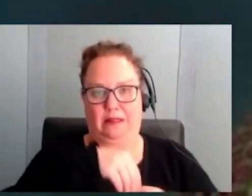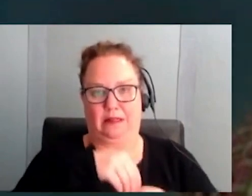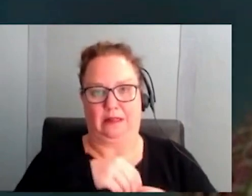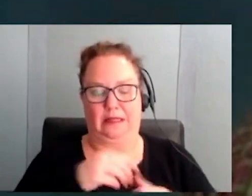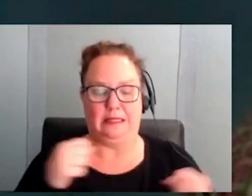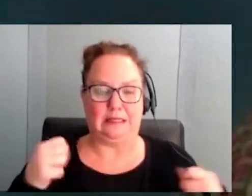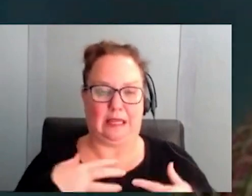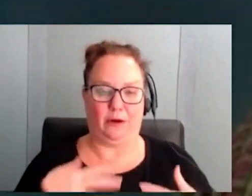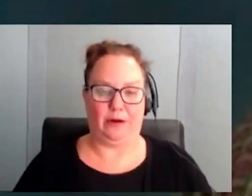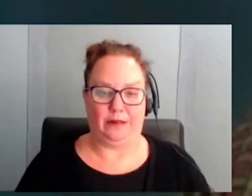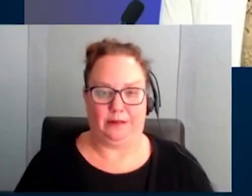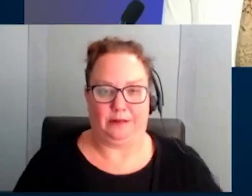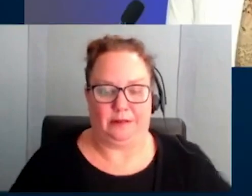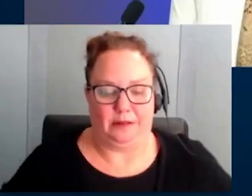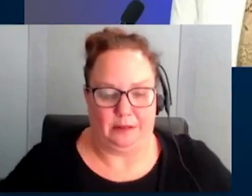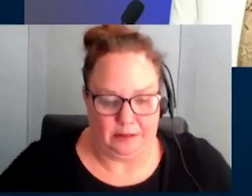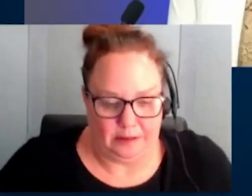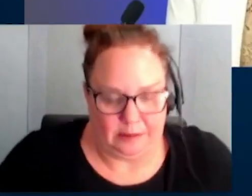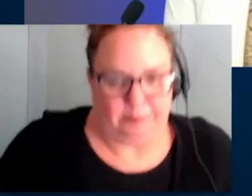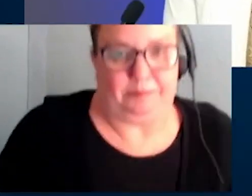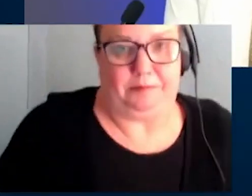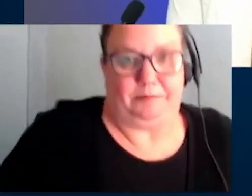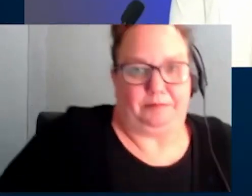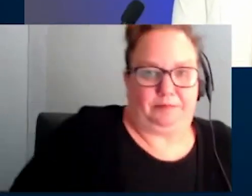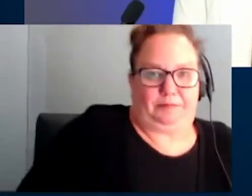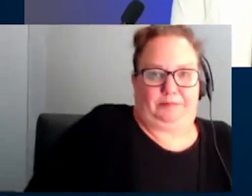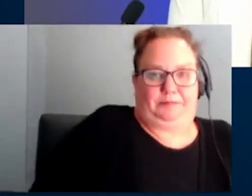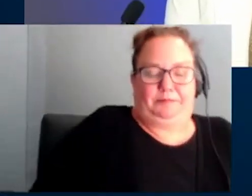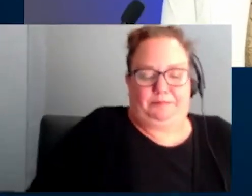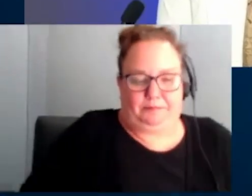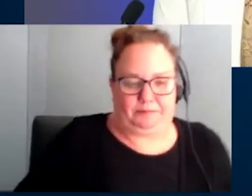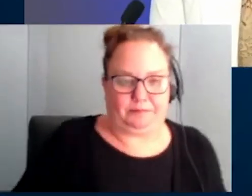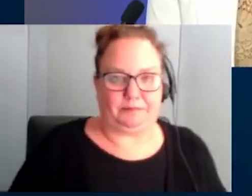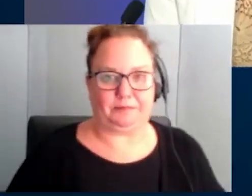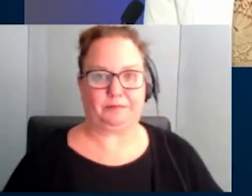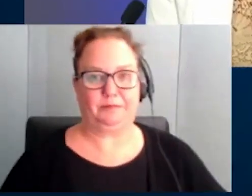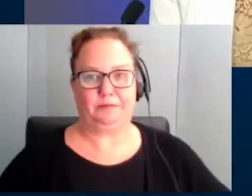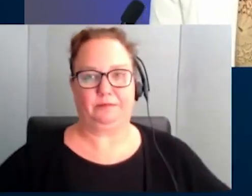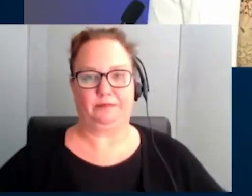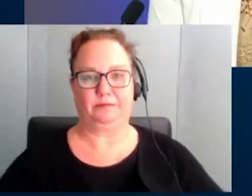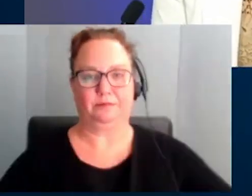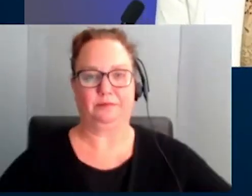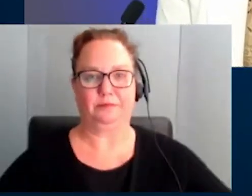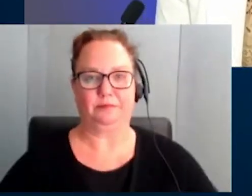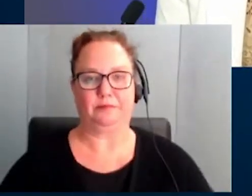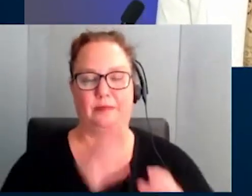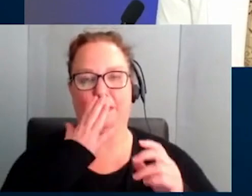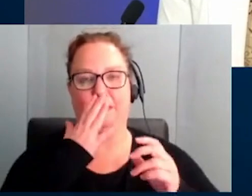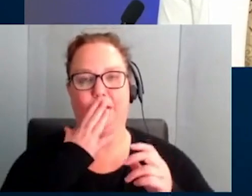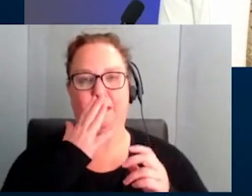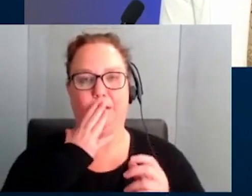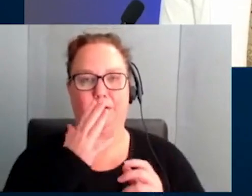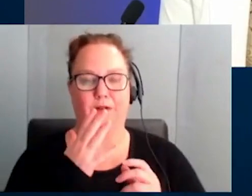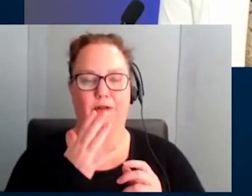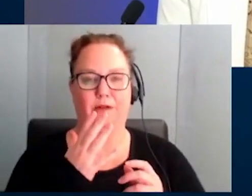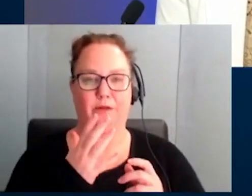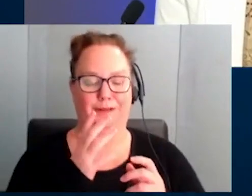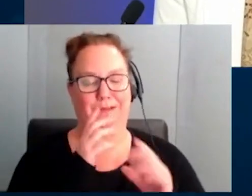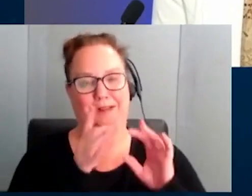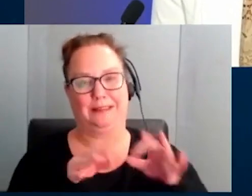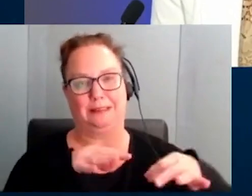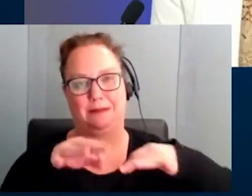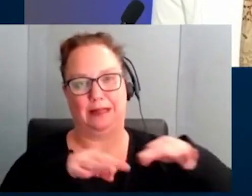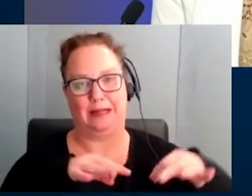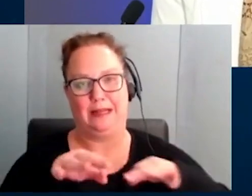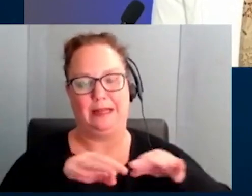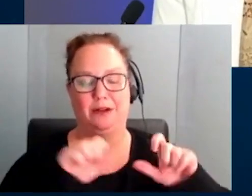scary. So I'm going to ask the $1 million question, and Gary, I'm going to start with you, and thank you for putting these in terms I can understand, and hopefully our viewers can